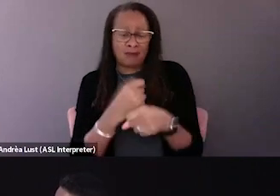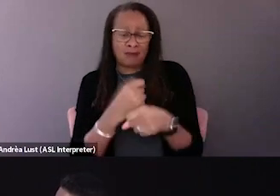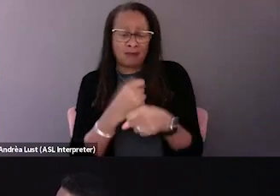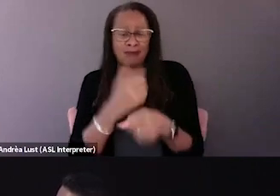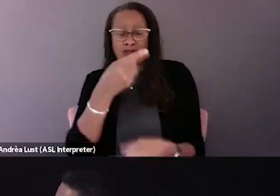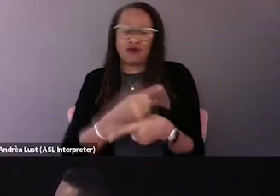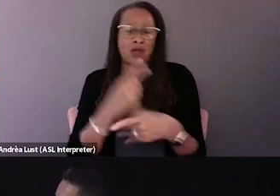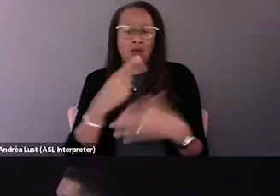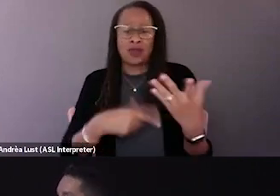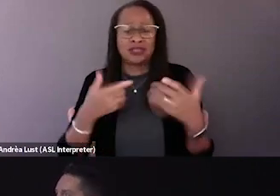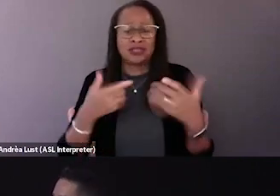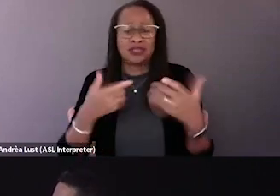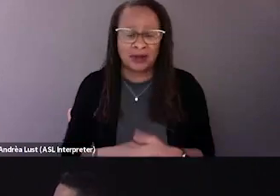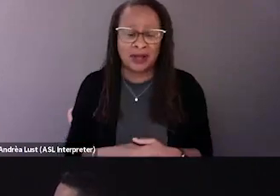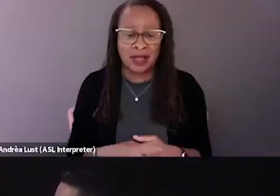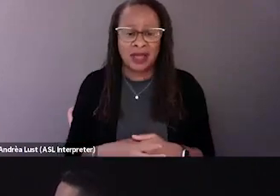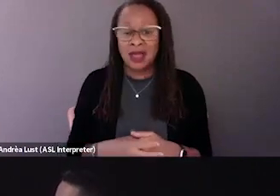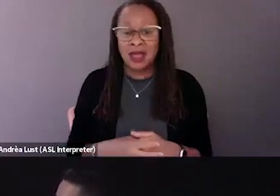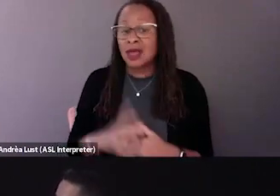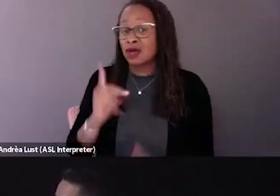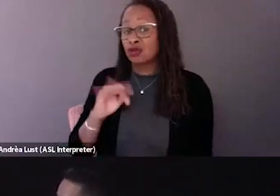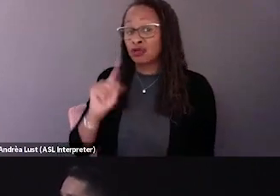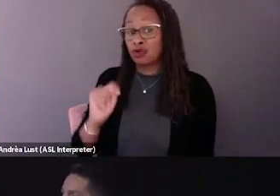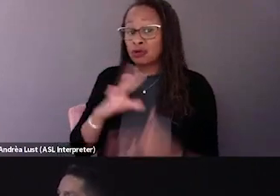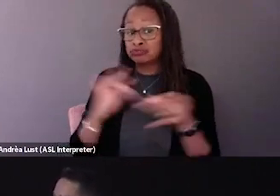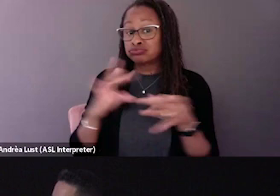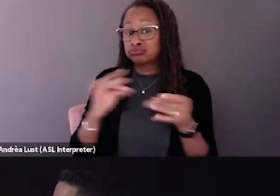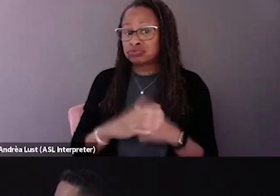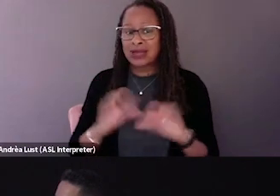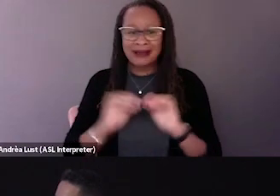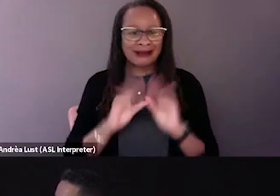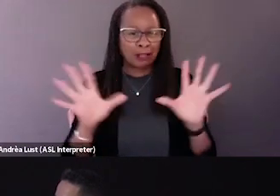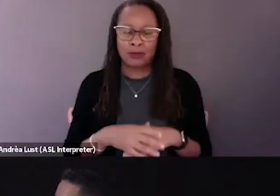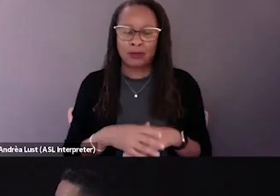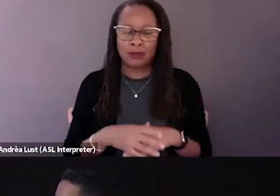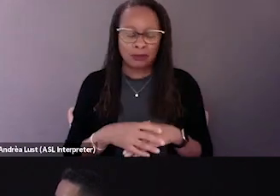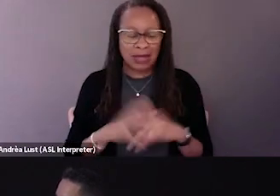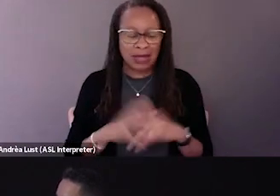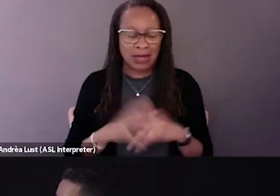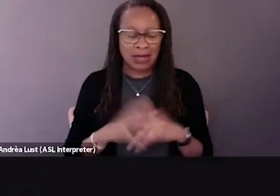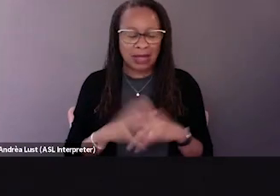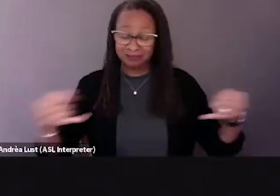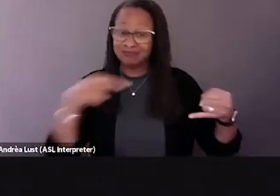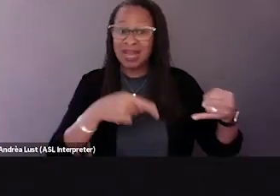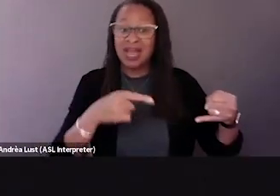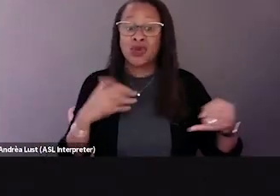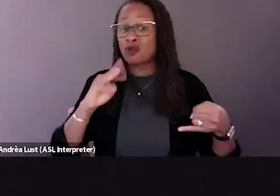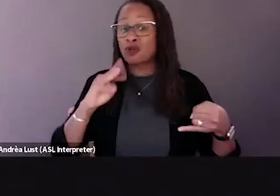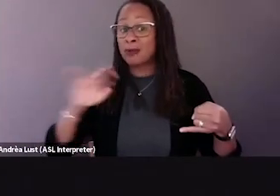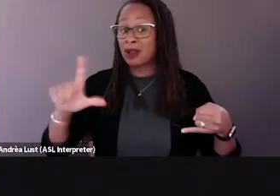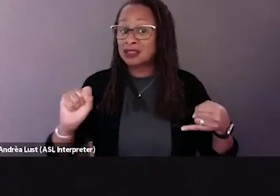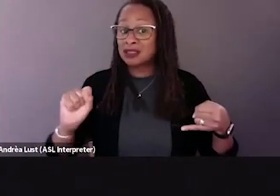themselves? So let me be very clear and draw a sharp line of demarcation here. There are criminals, and then there